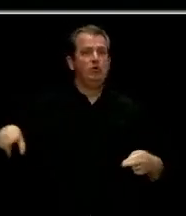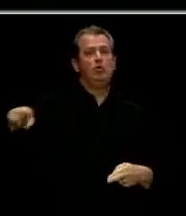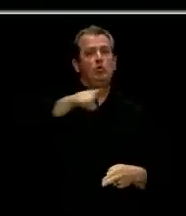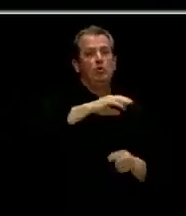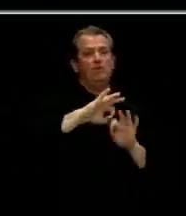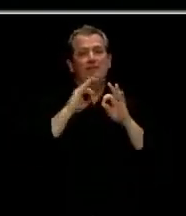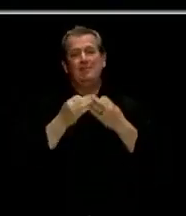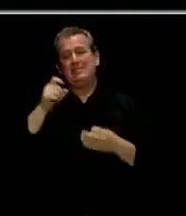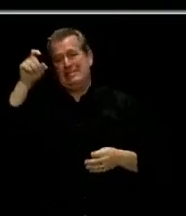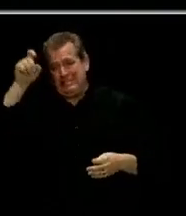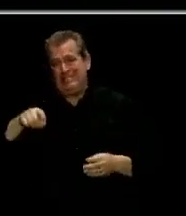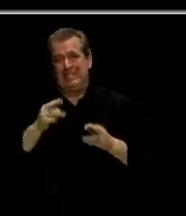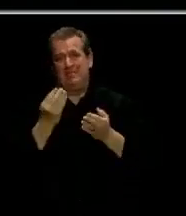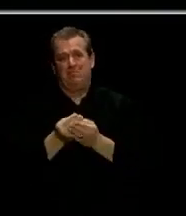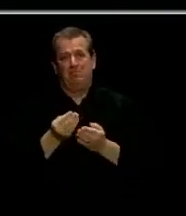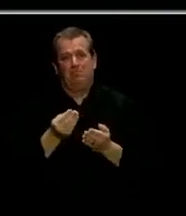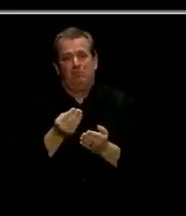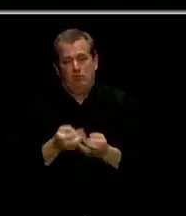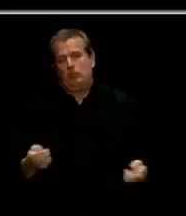more and deserve.